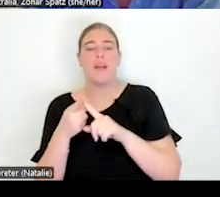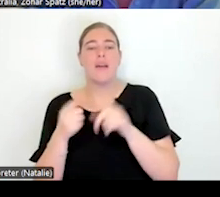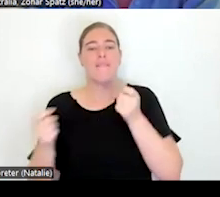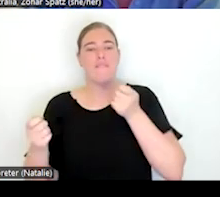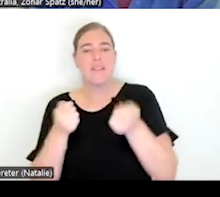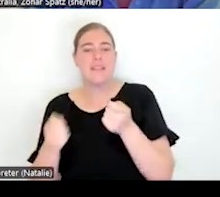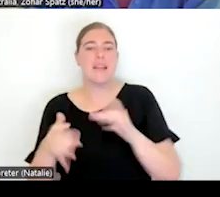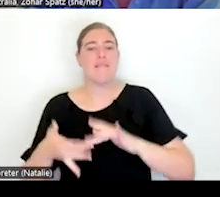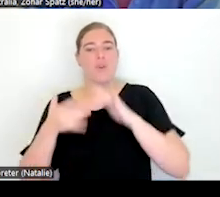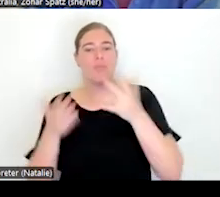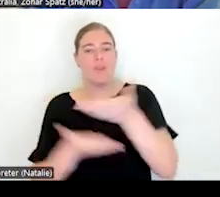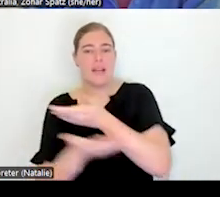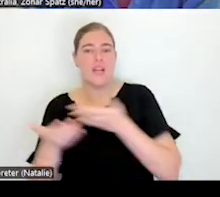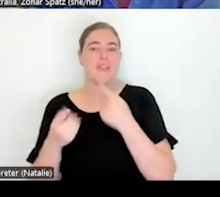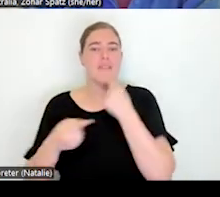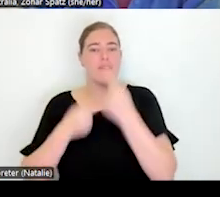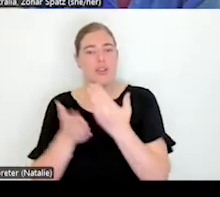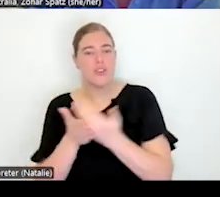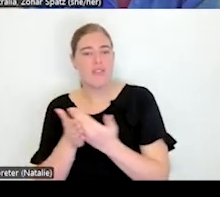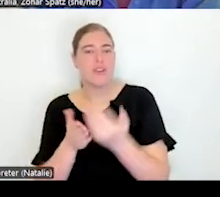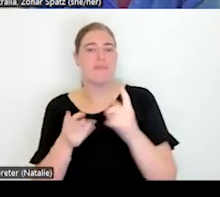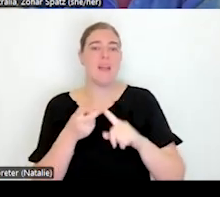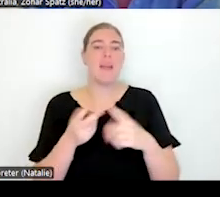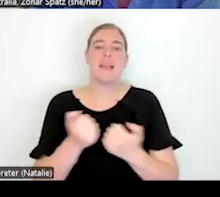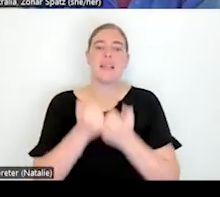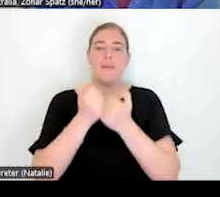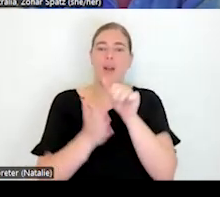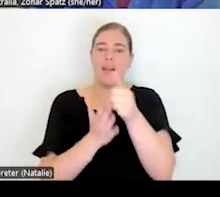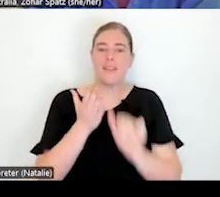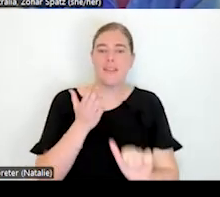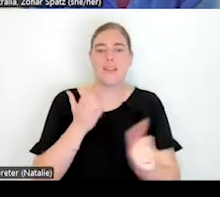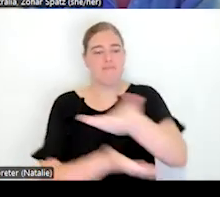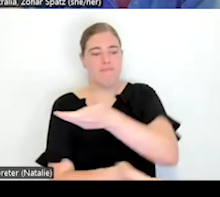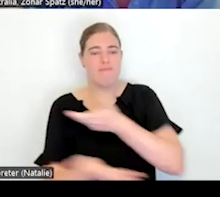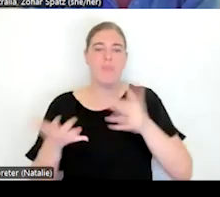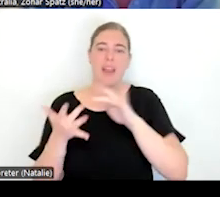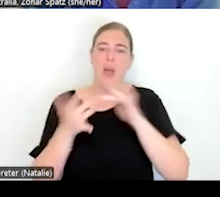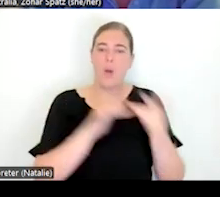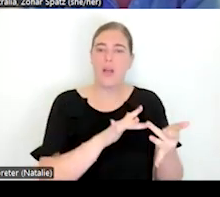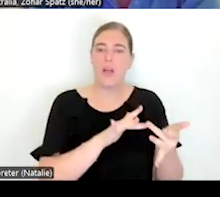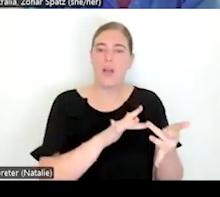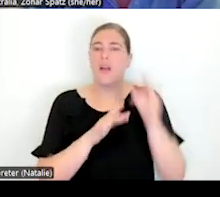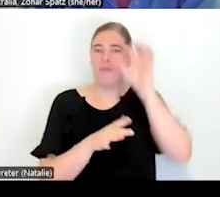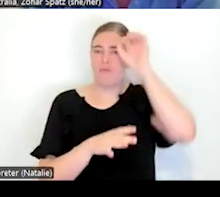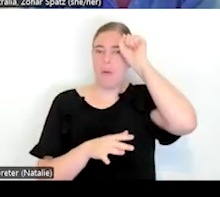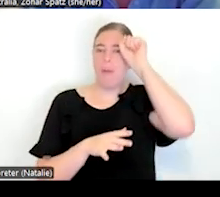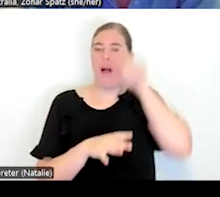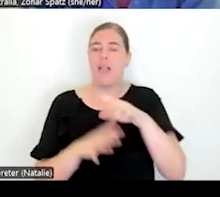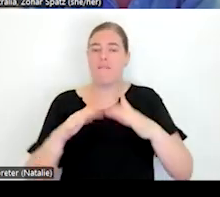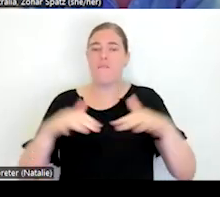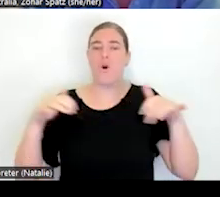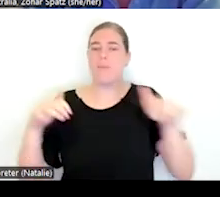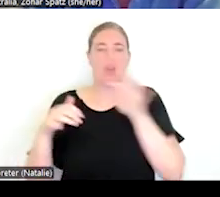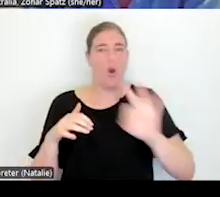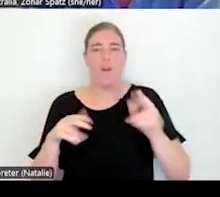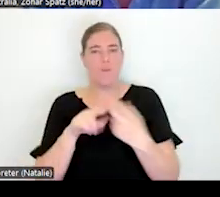information sharing, support artistic exchange and networking, bearing in mind the forums are not market development